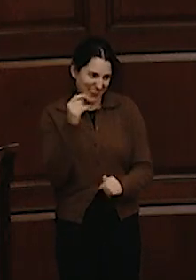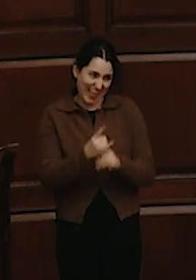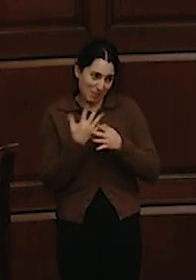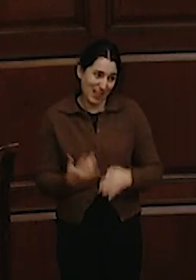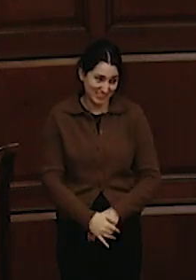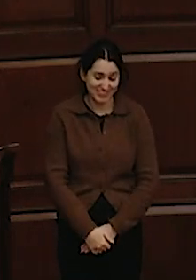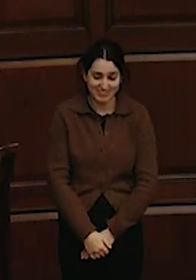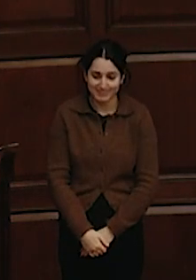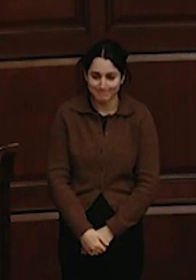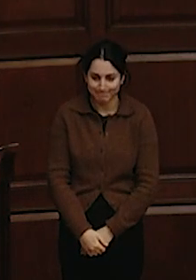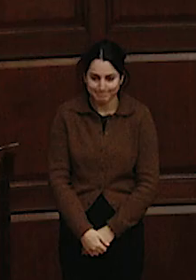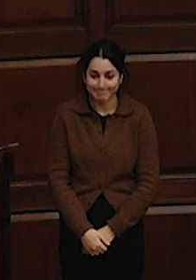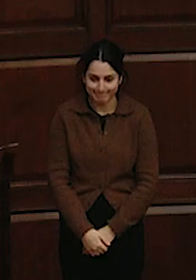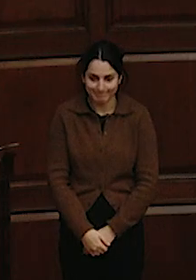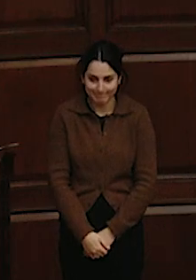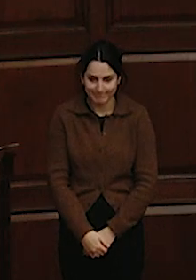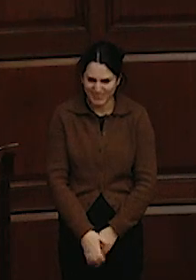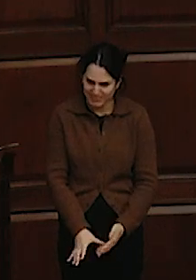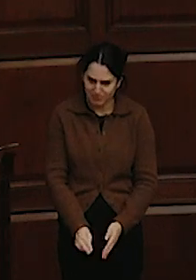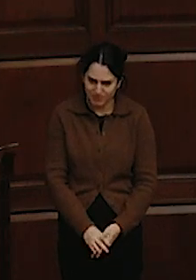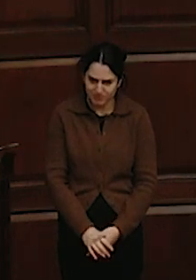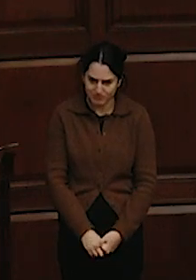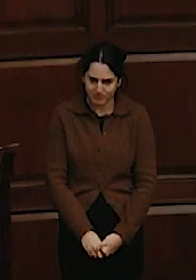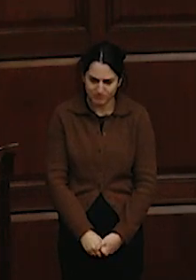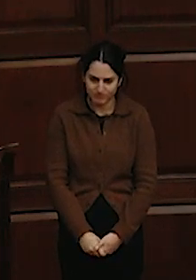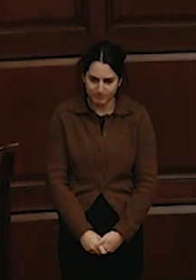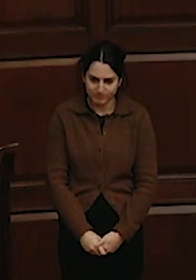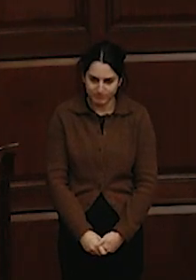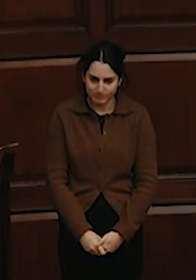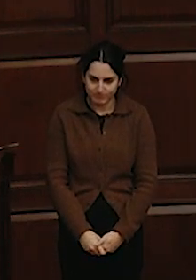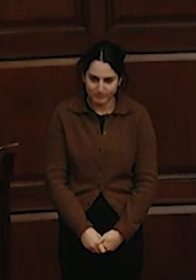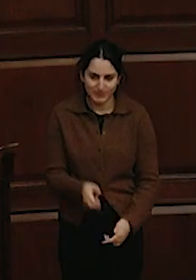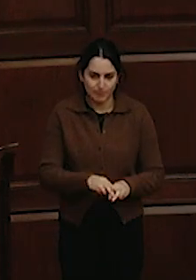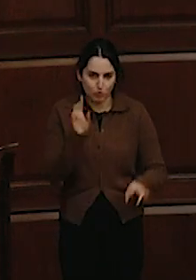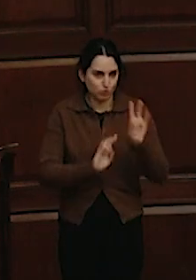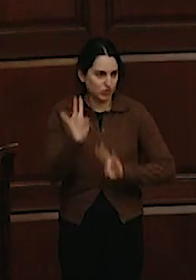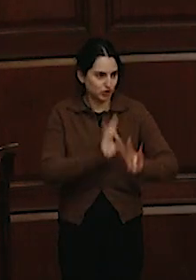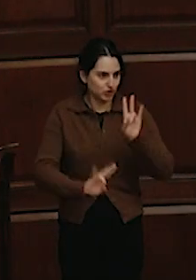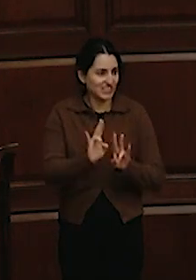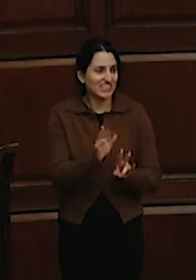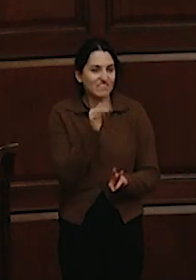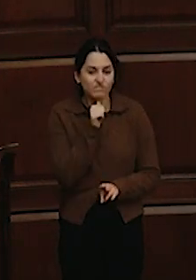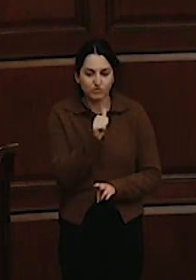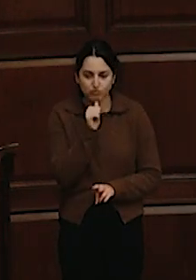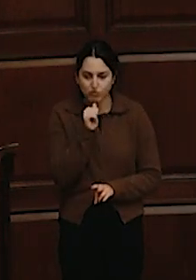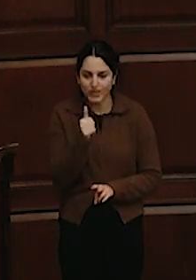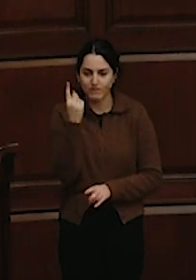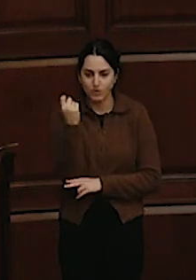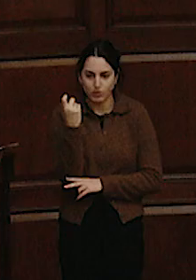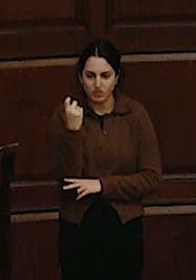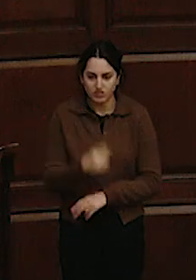Yeah. Great, thank you very much, Natasha. Are there any other questions? If not, I've got one